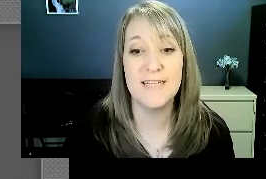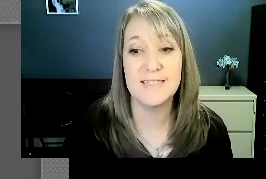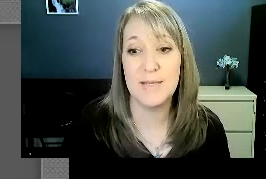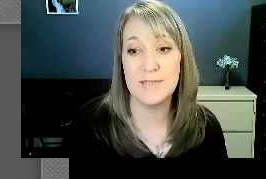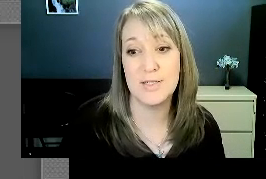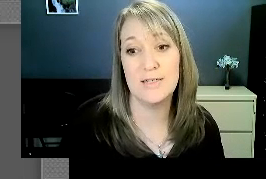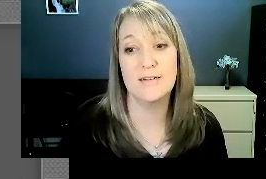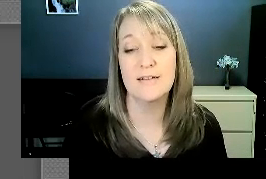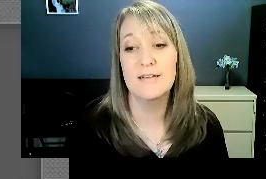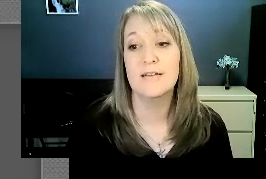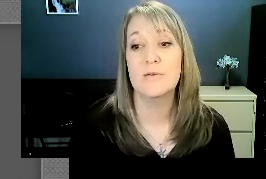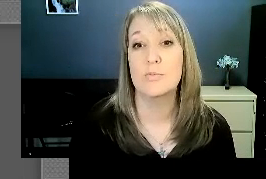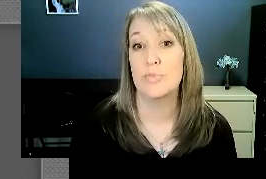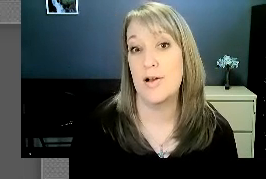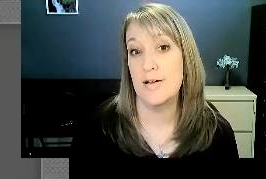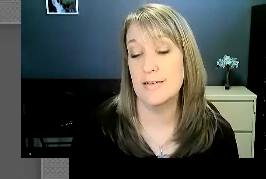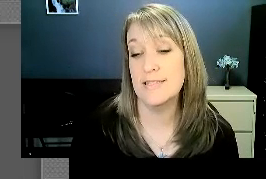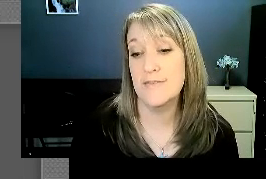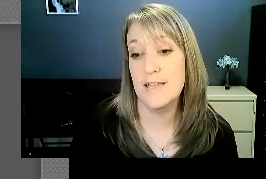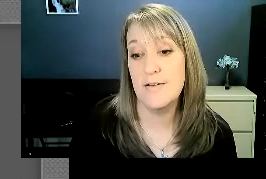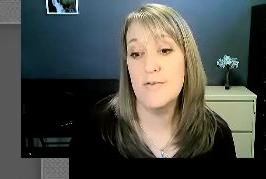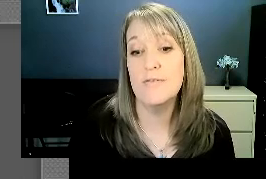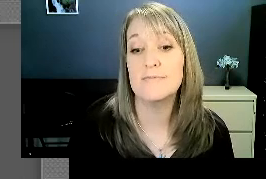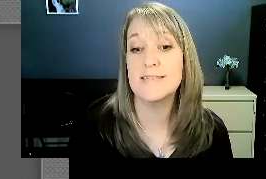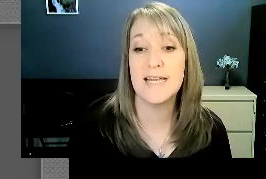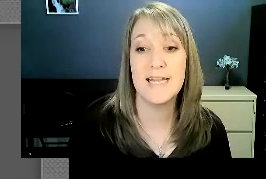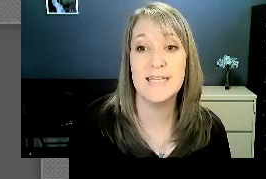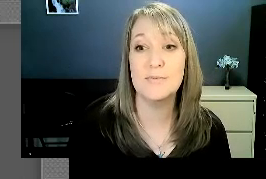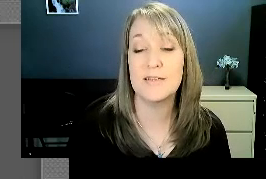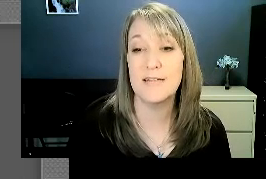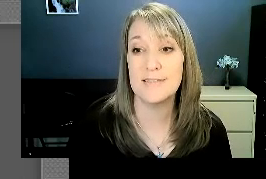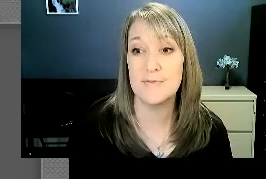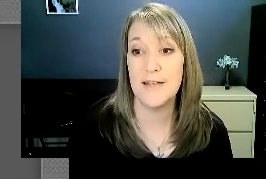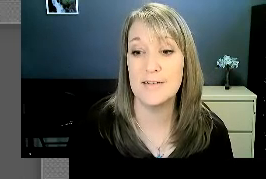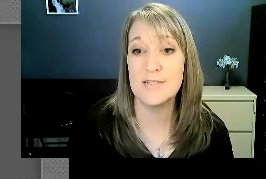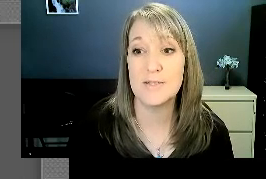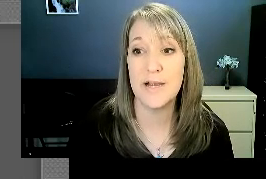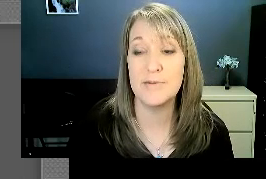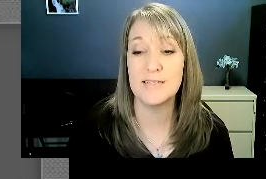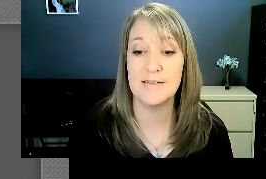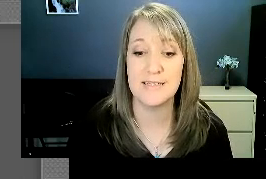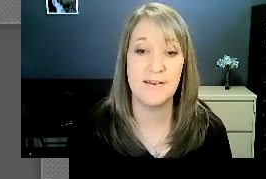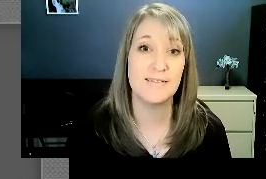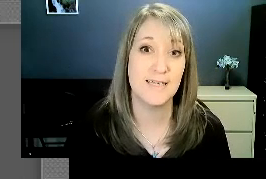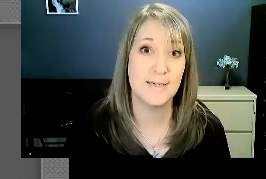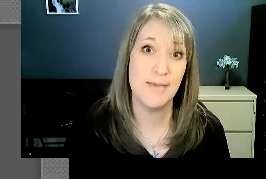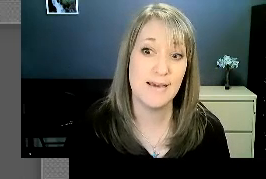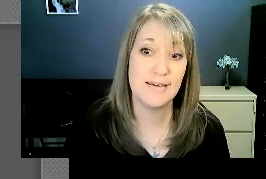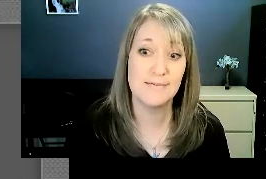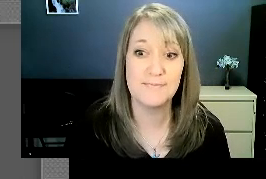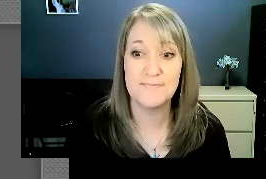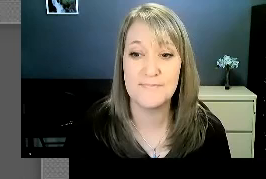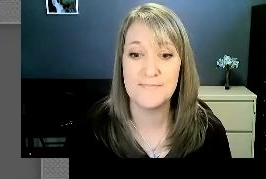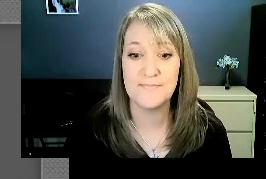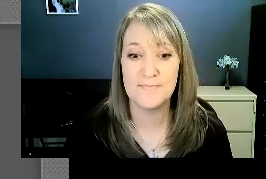Okay, next picture. Pause the video, sign it with classifiers, describe it using classifiers, then come back.